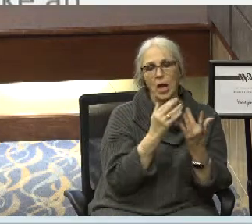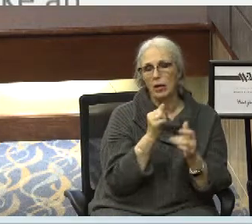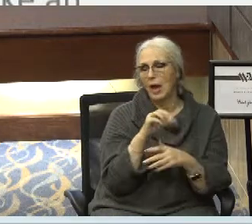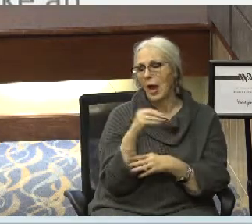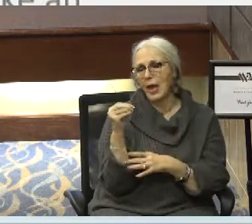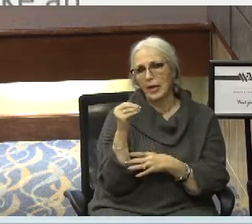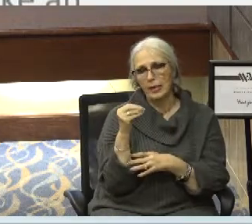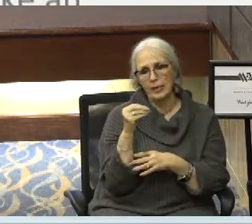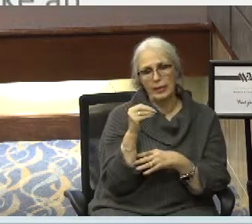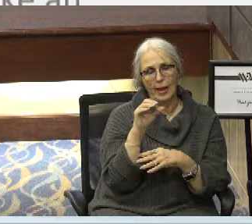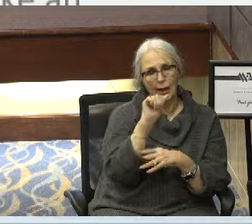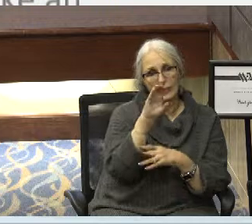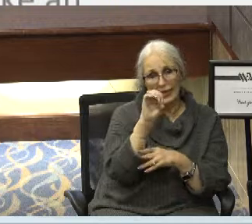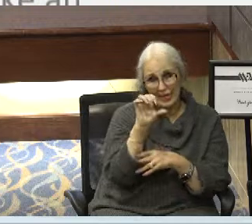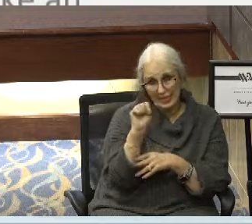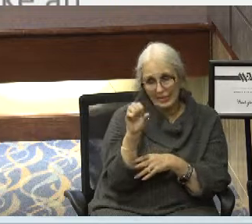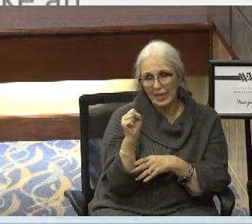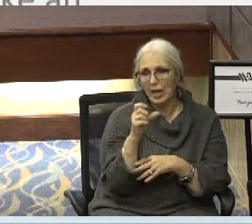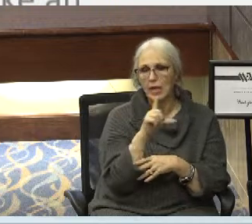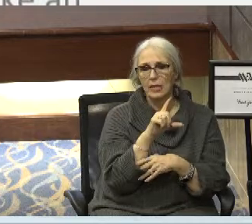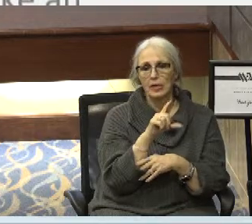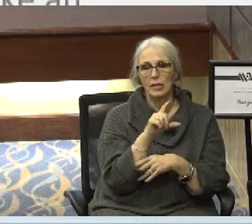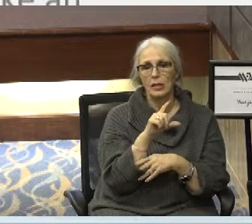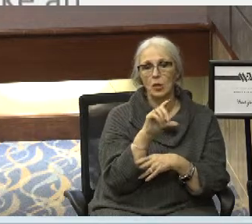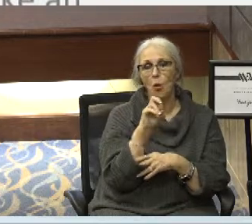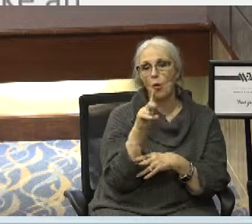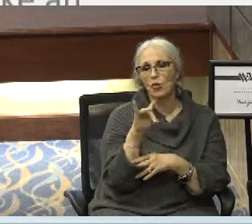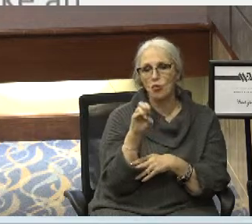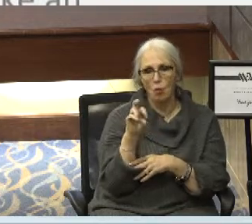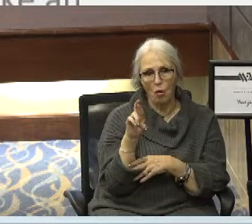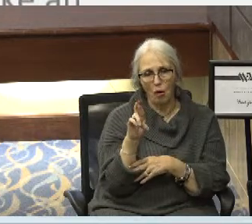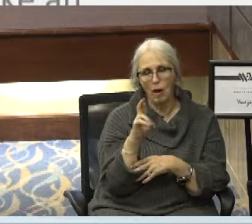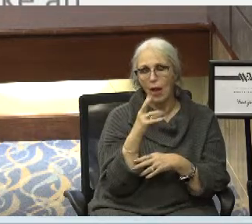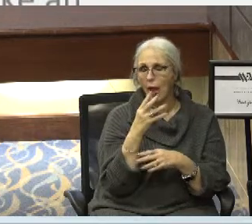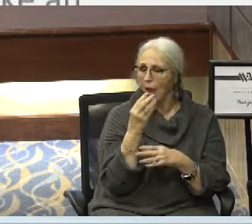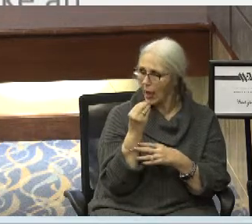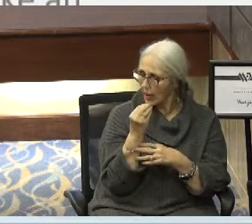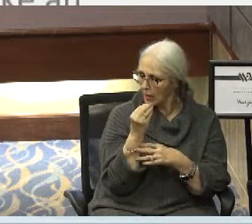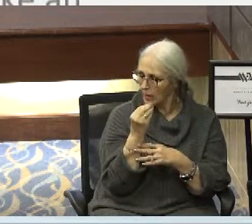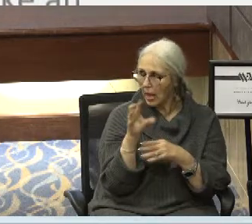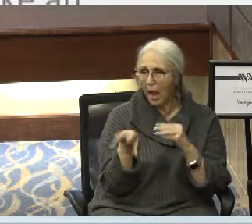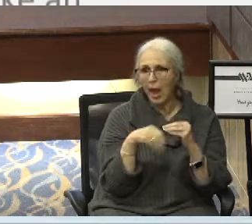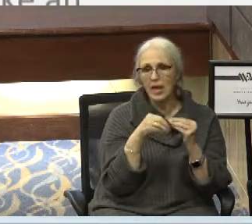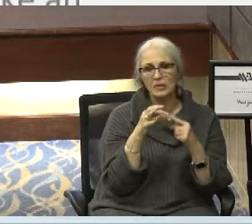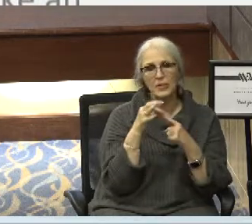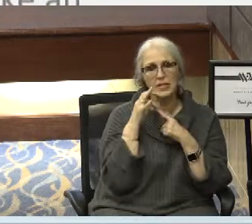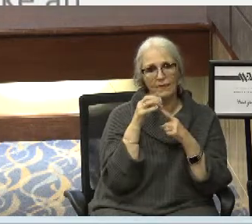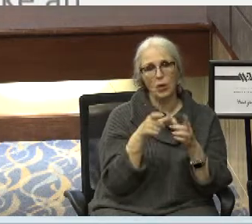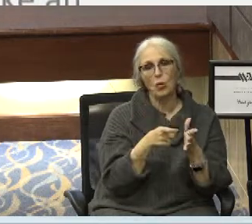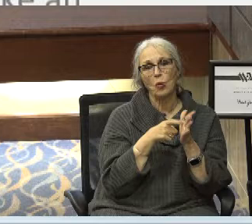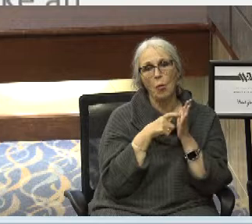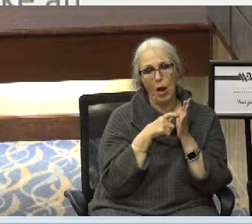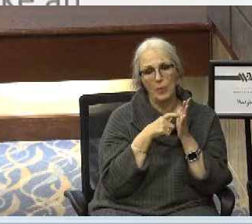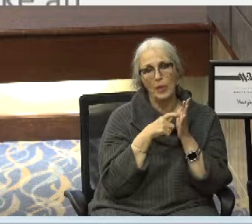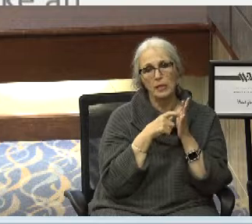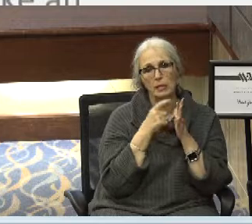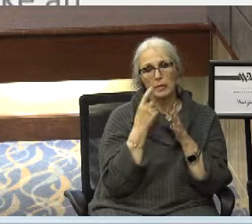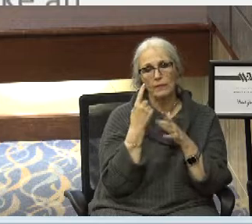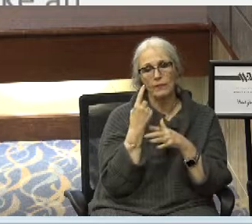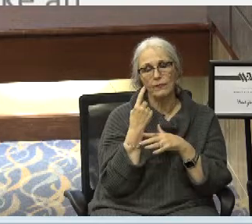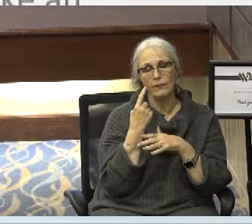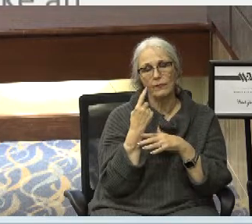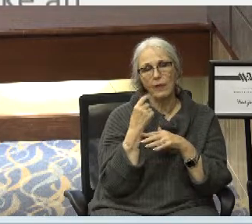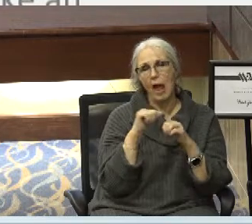access, and then the LaSalle Avenue Corridor District Overlay, which has some specific requirements on how the facade